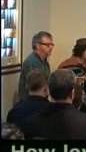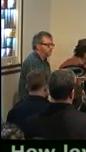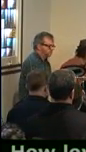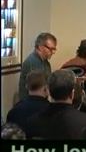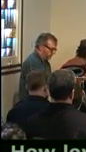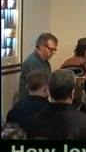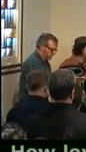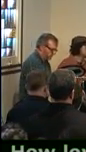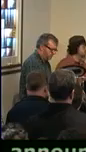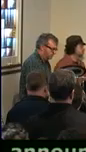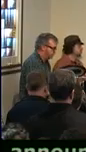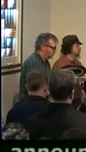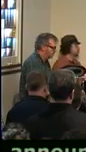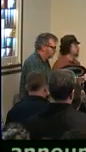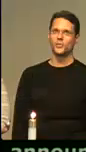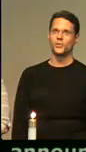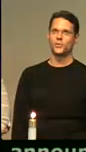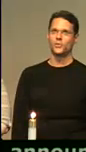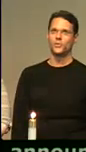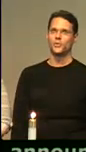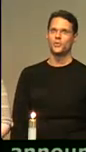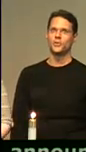you you